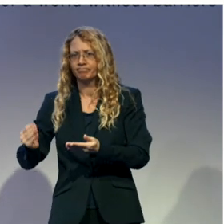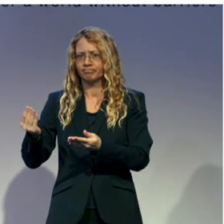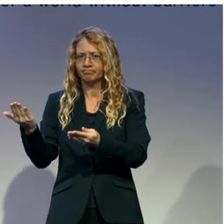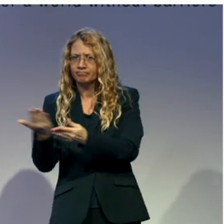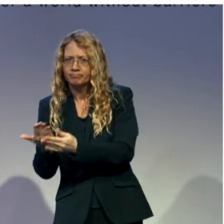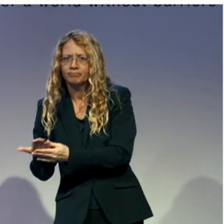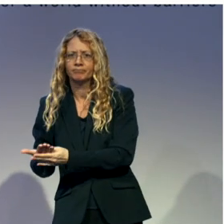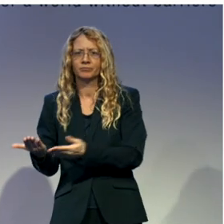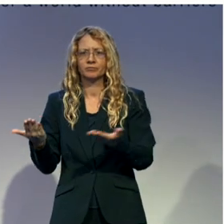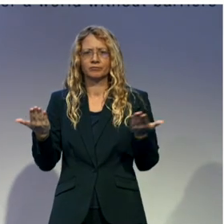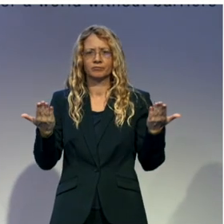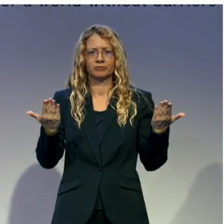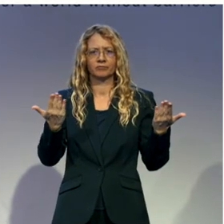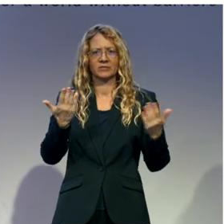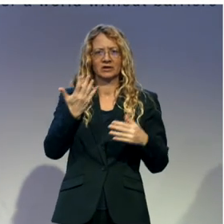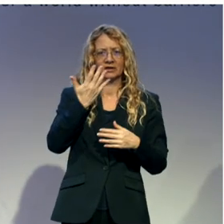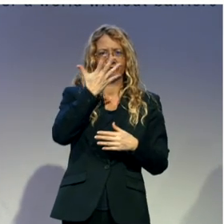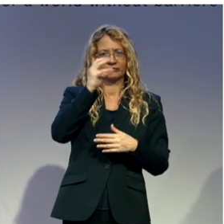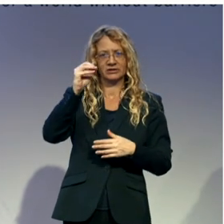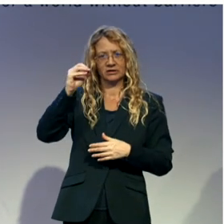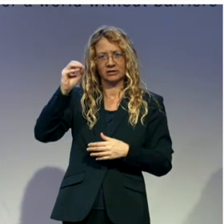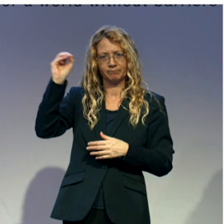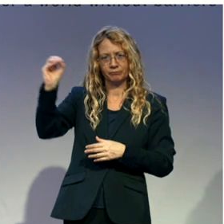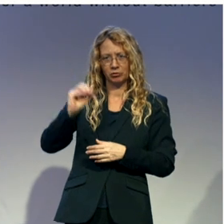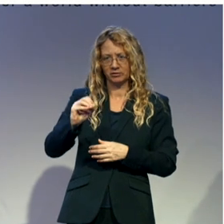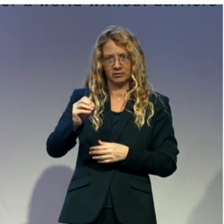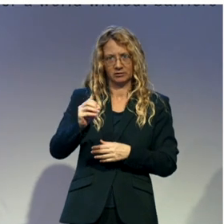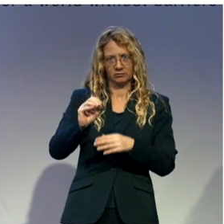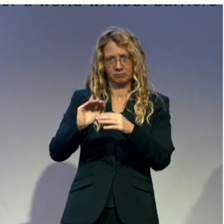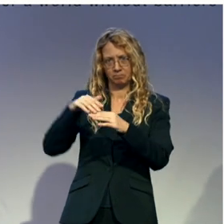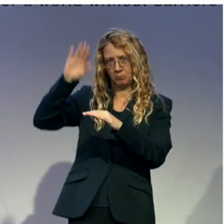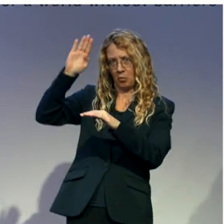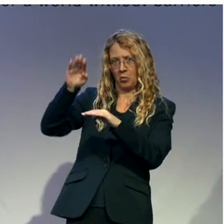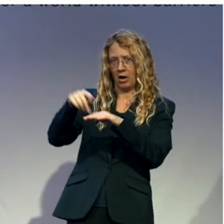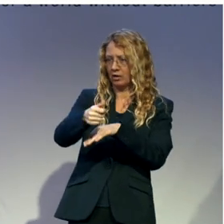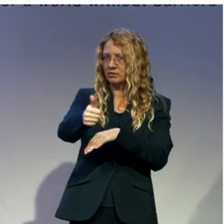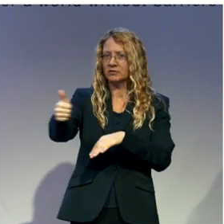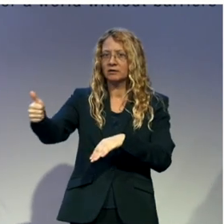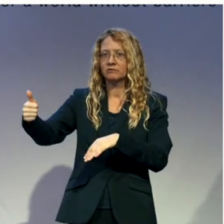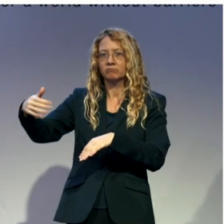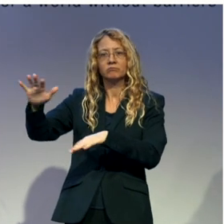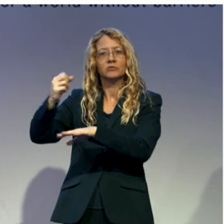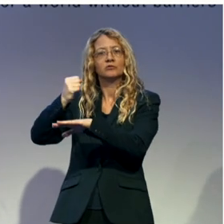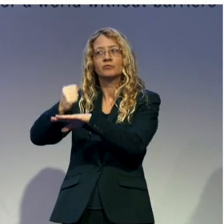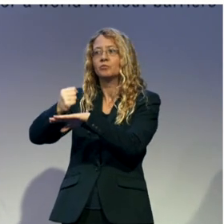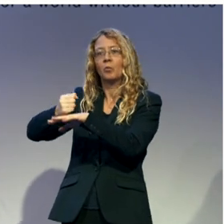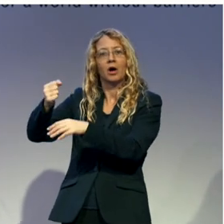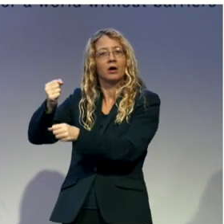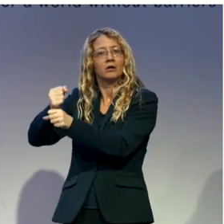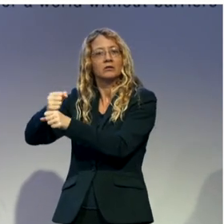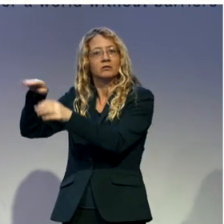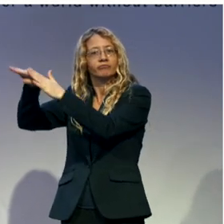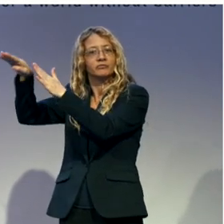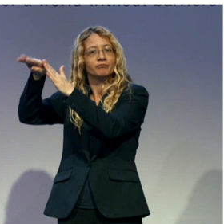them had gained paid positions or had been promoted in their positions, and several have gained international scholarships to study abroad.